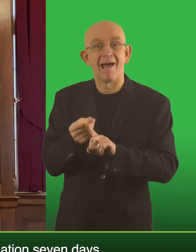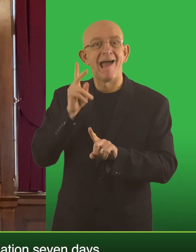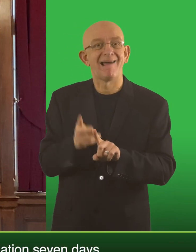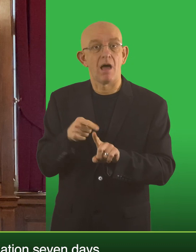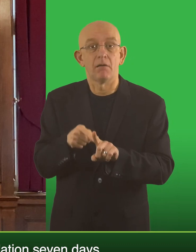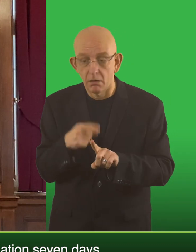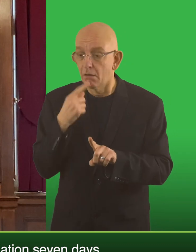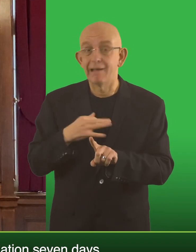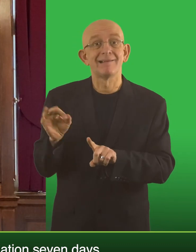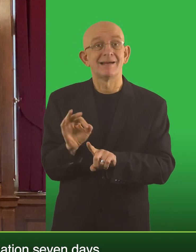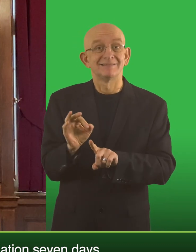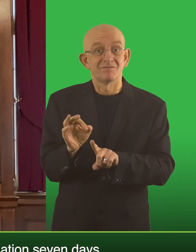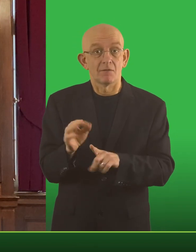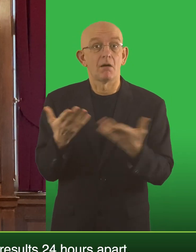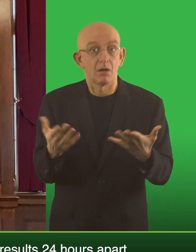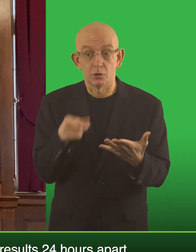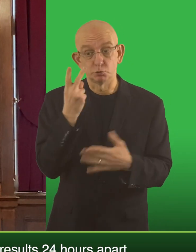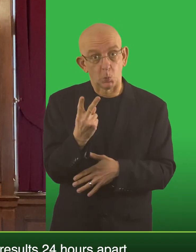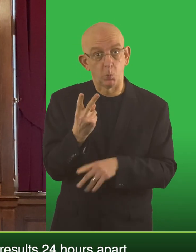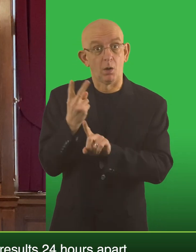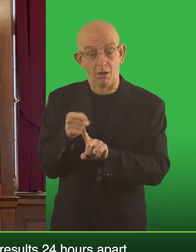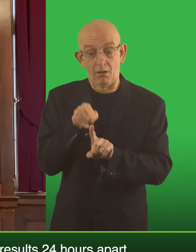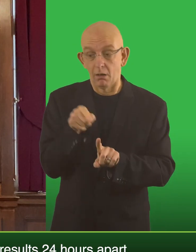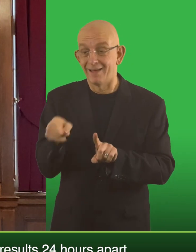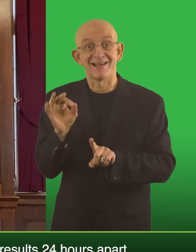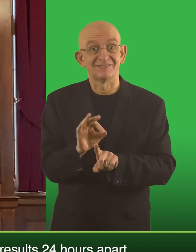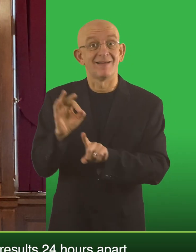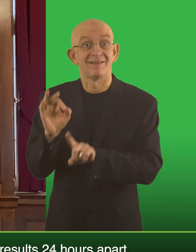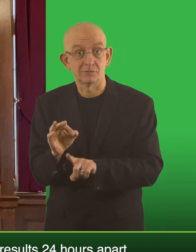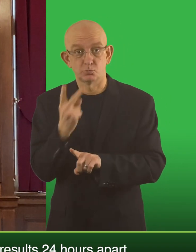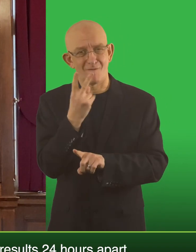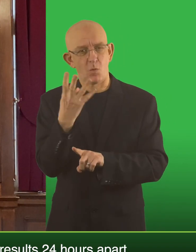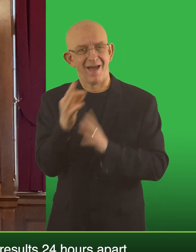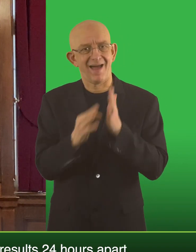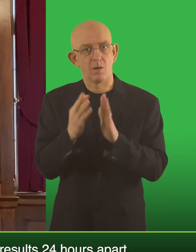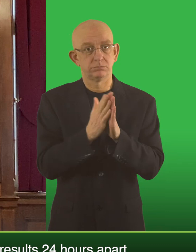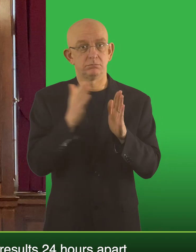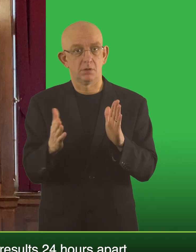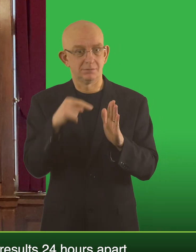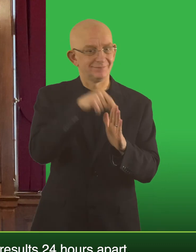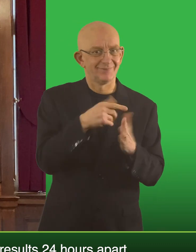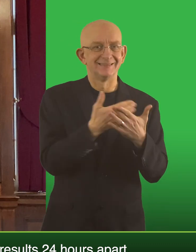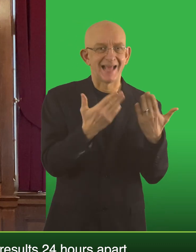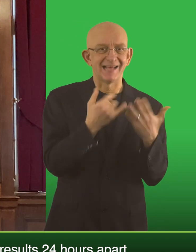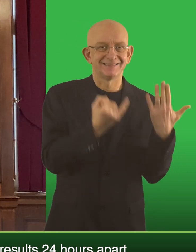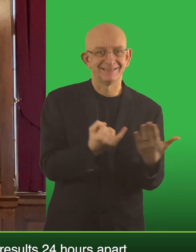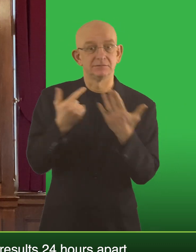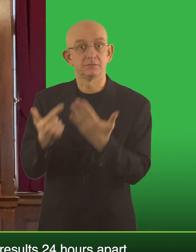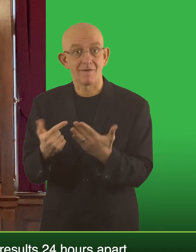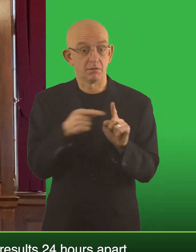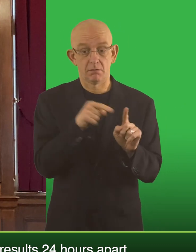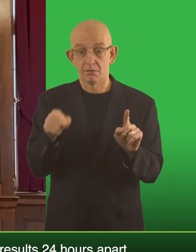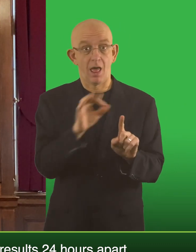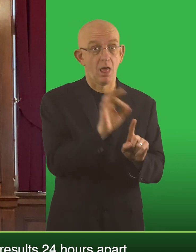after the result of the initial positive test, providing they receive 2 negative LFD results 24